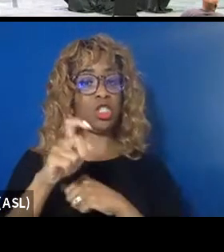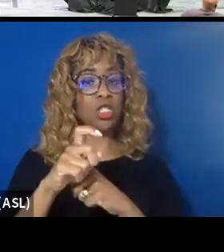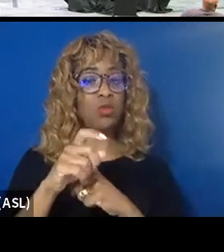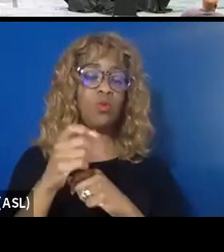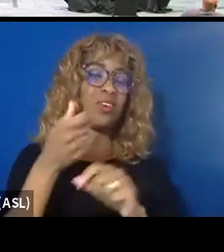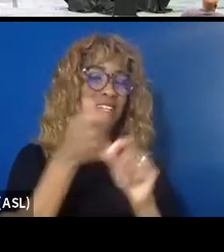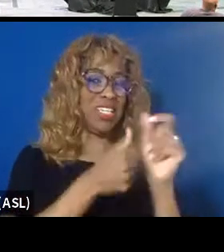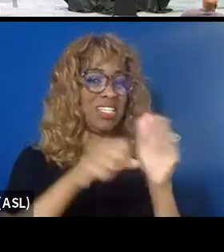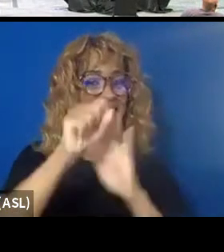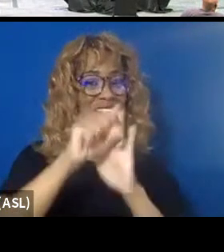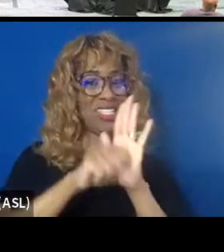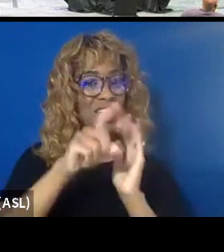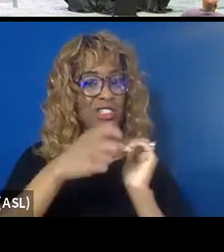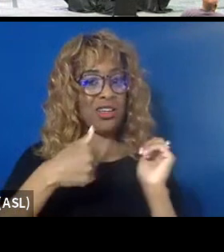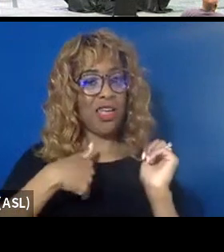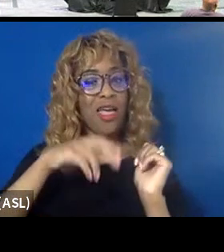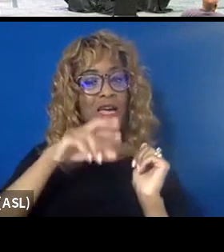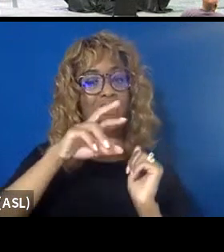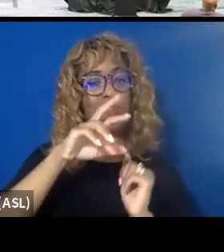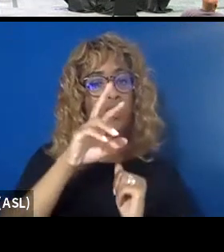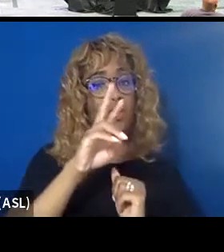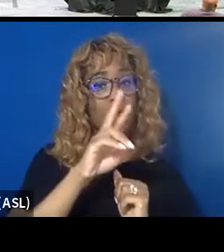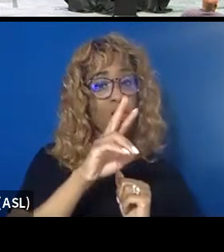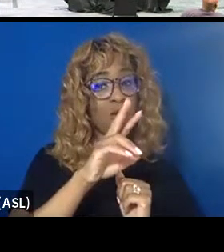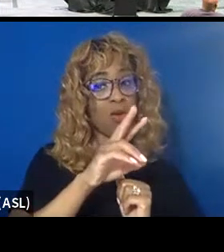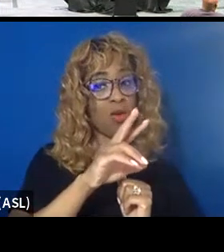each state should have a Republican